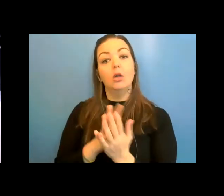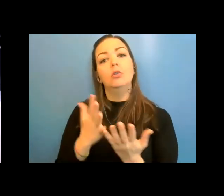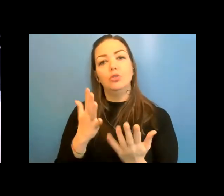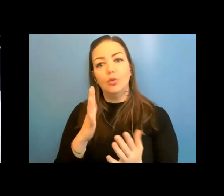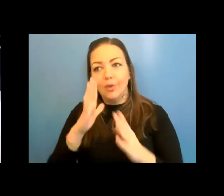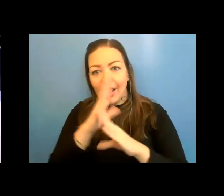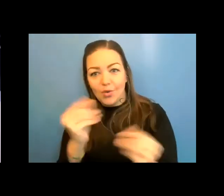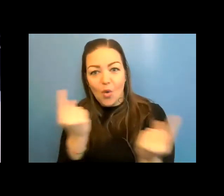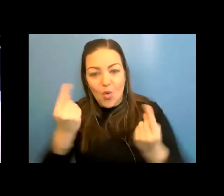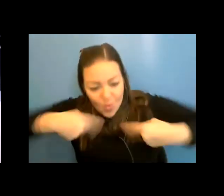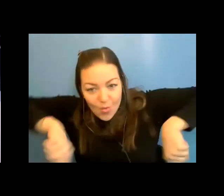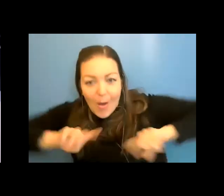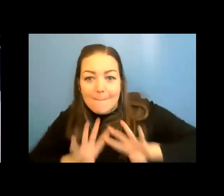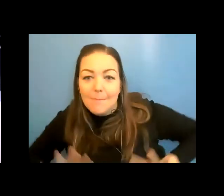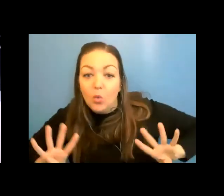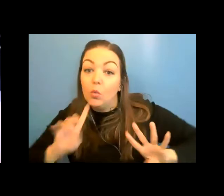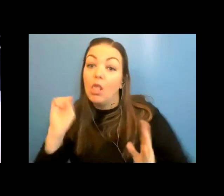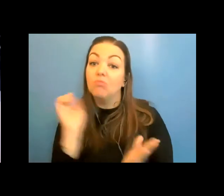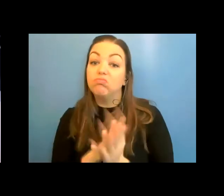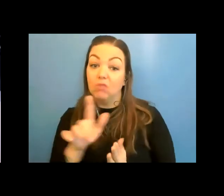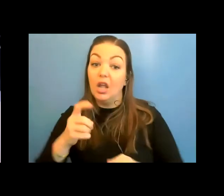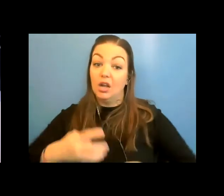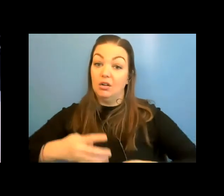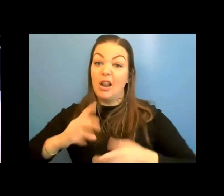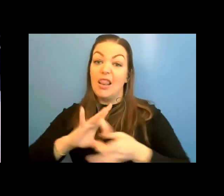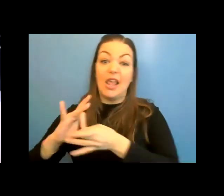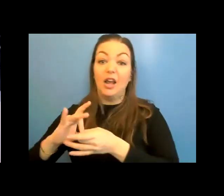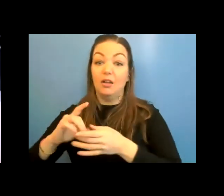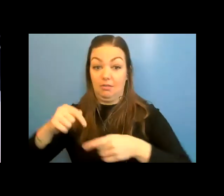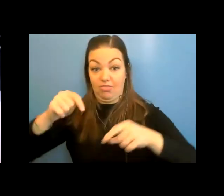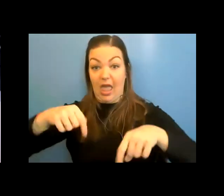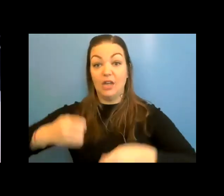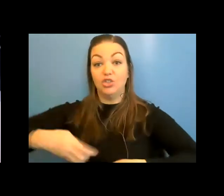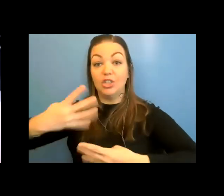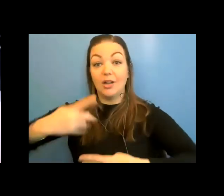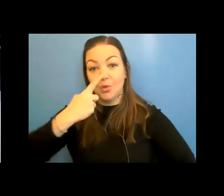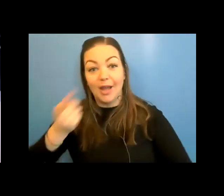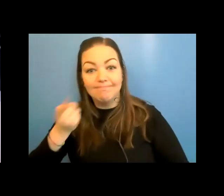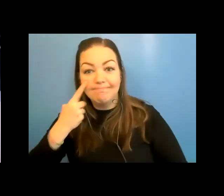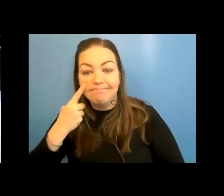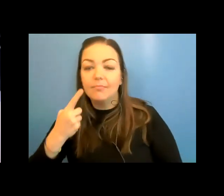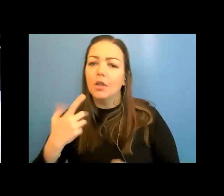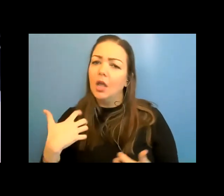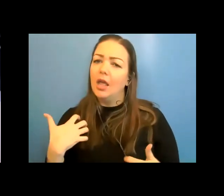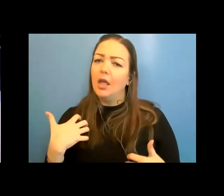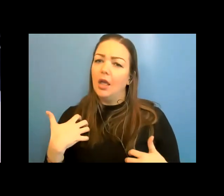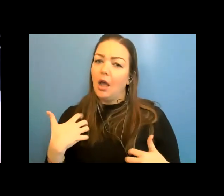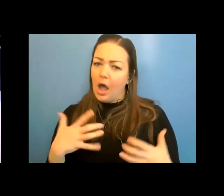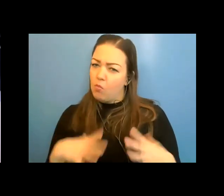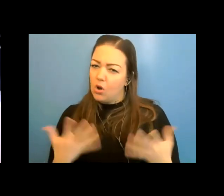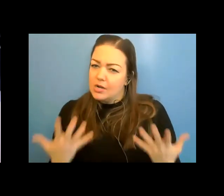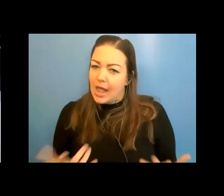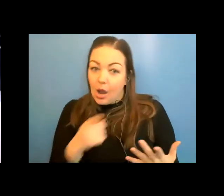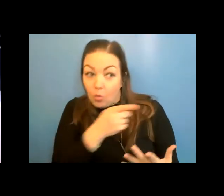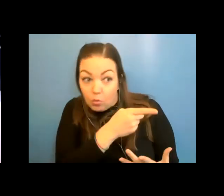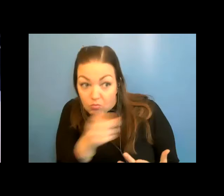to find out more. We would love to hear from anyone who's got interesting examples of progressive governance,